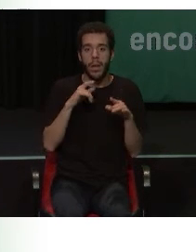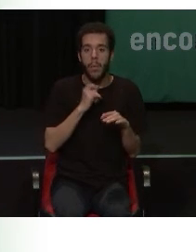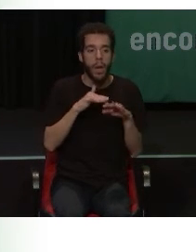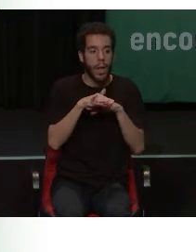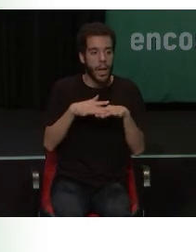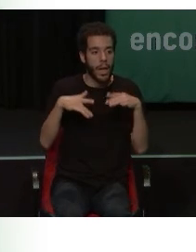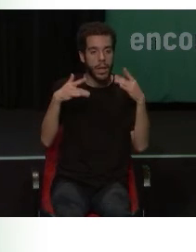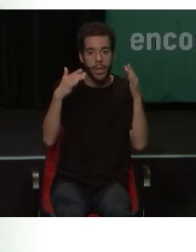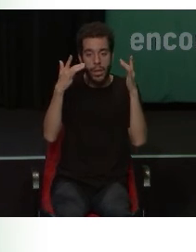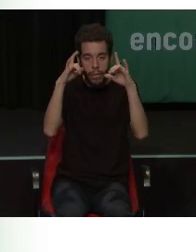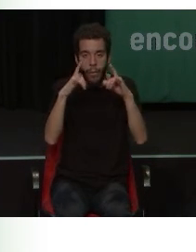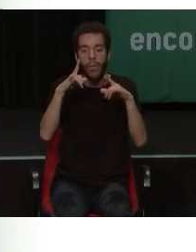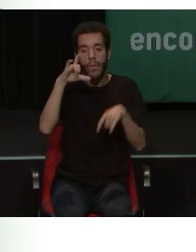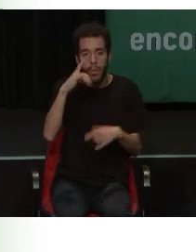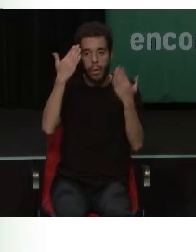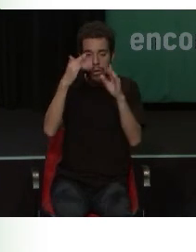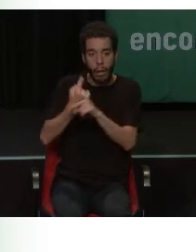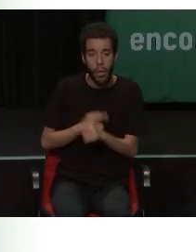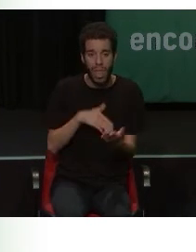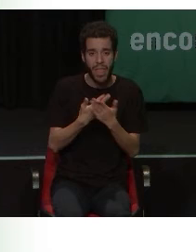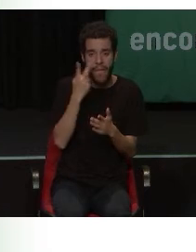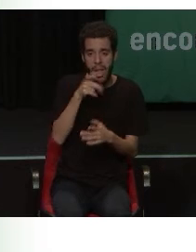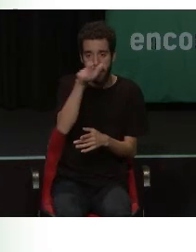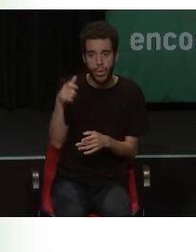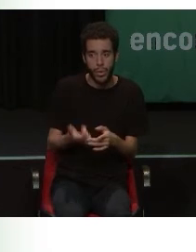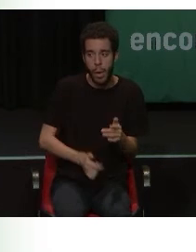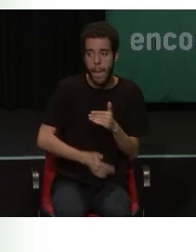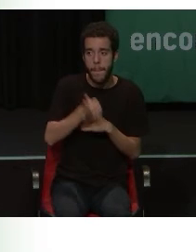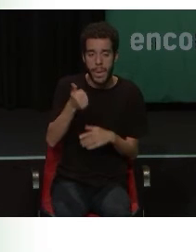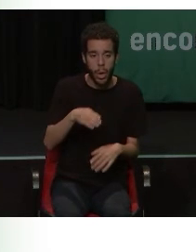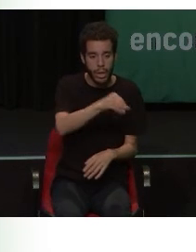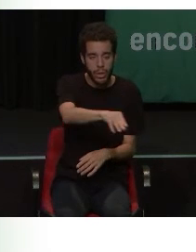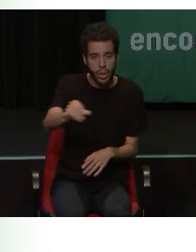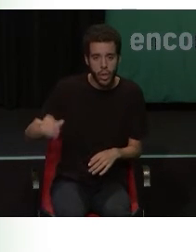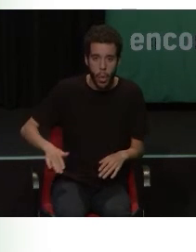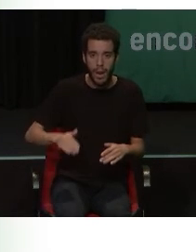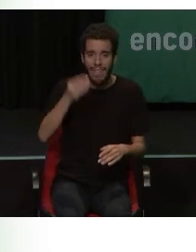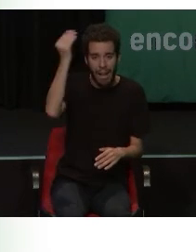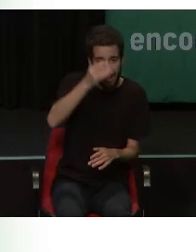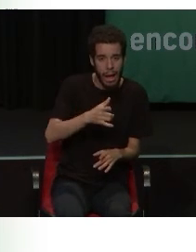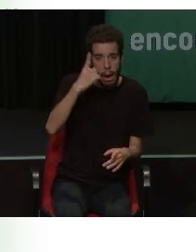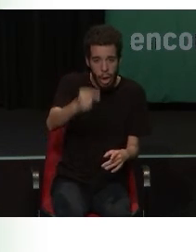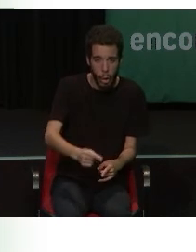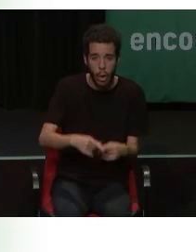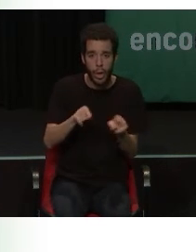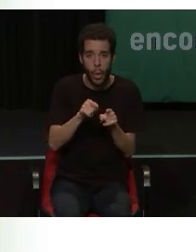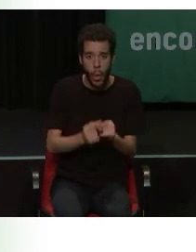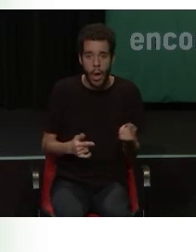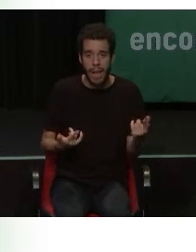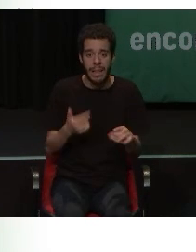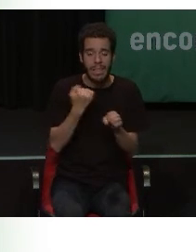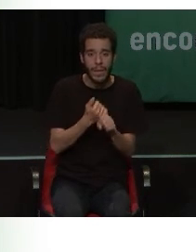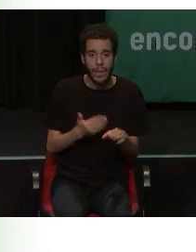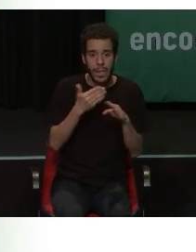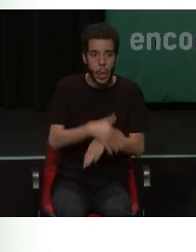in mobile phones and social media, but they might also be used to help people who live in